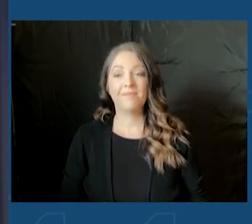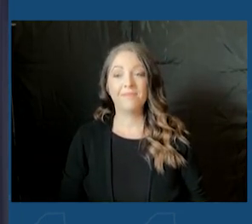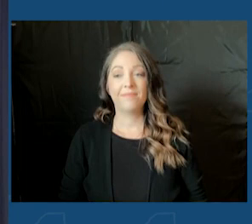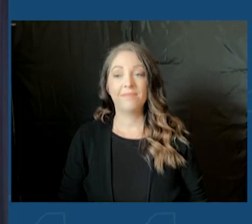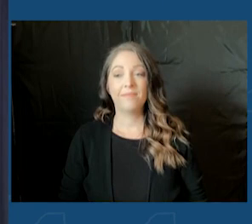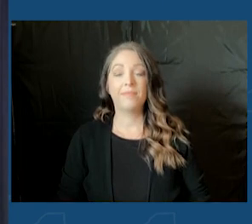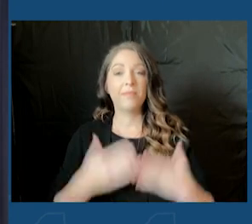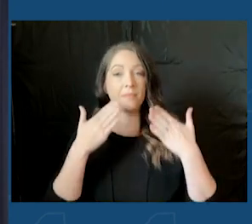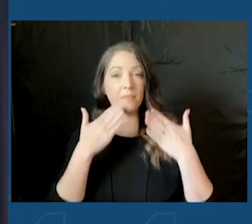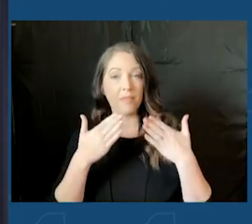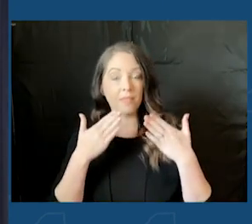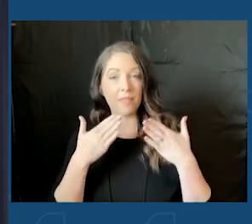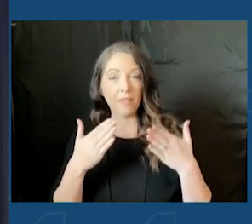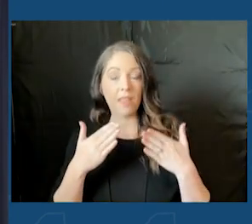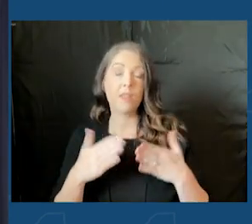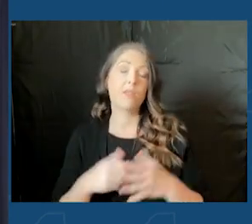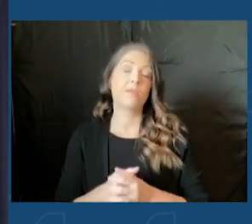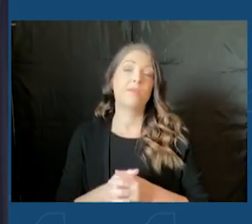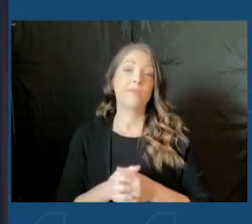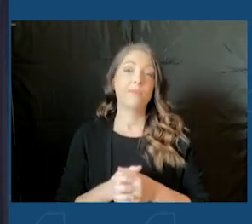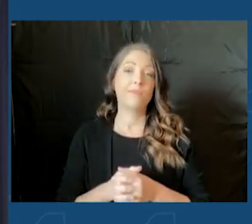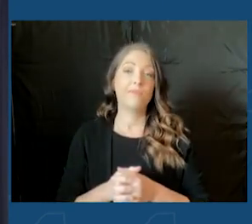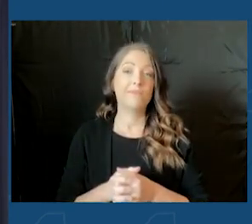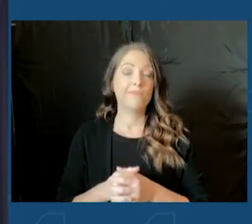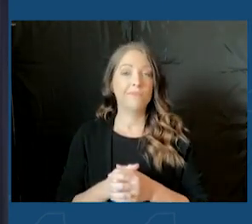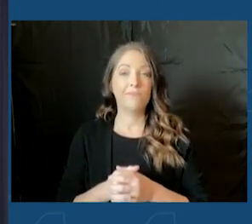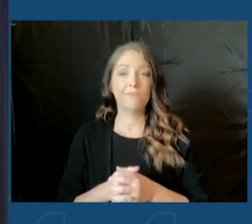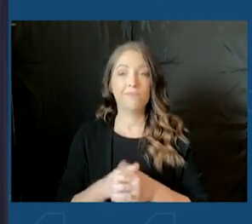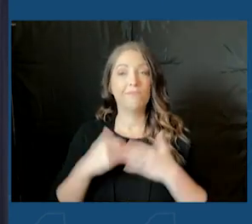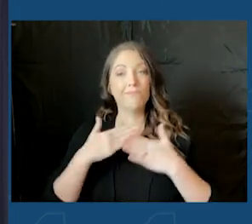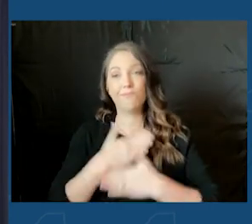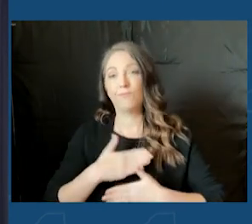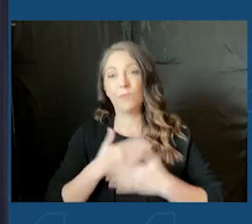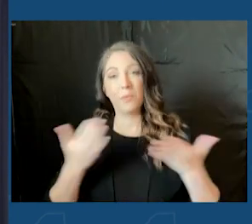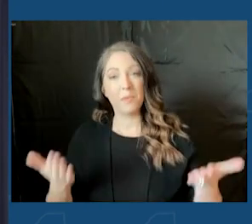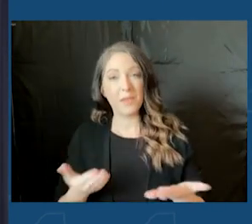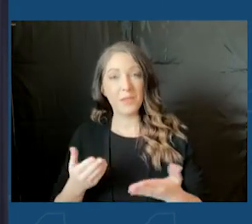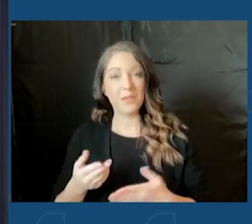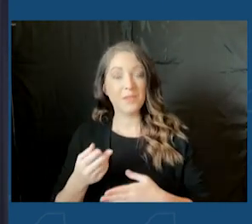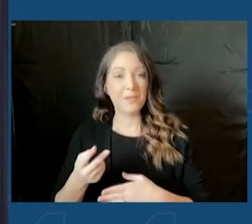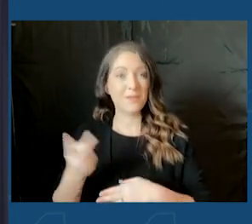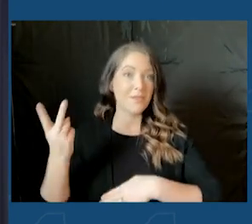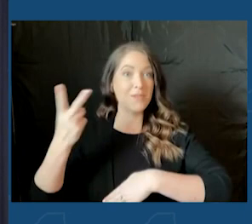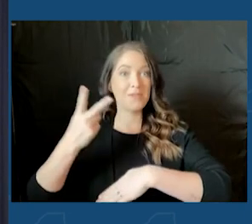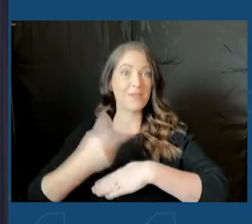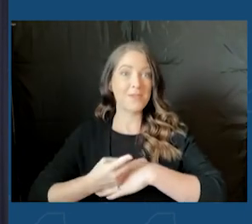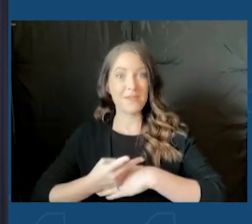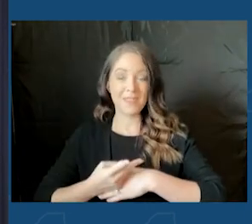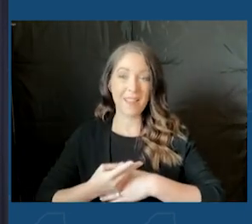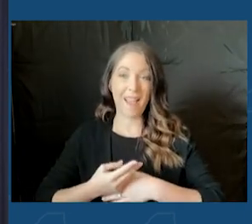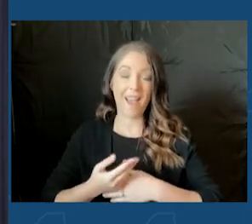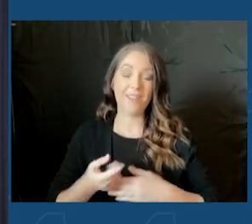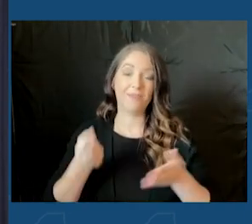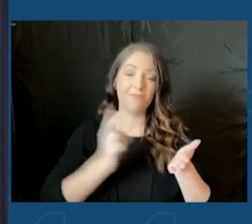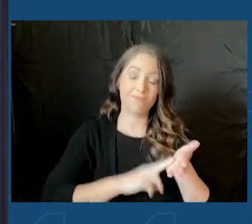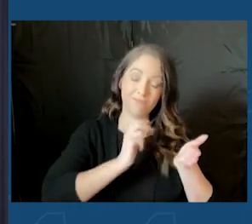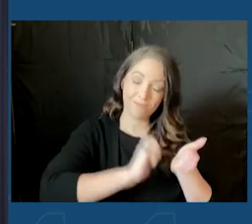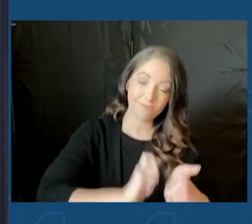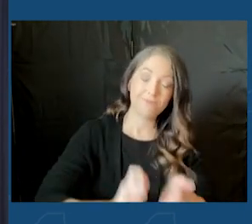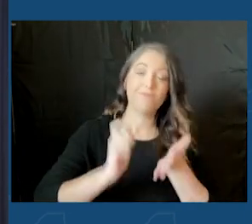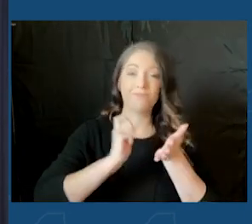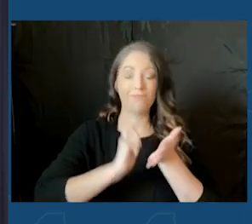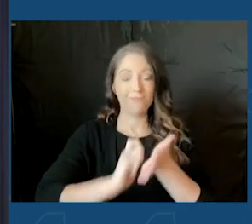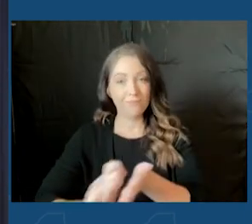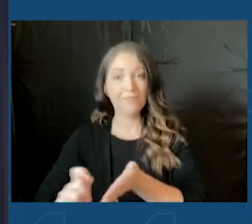Thank you very much. It is indeed a great pleasure to be here 2 days in a row with the governor signing terrific legislation that really is